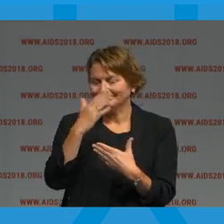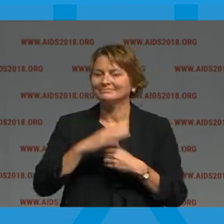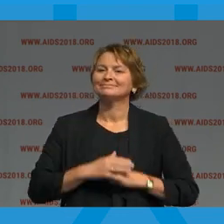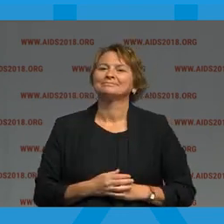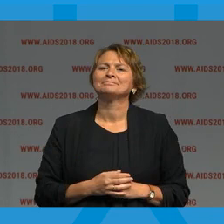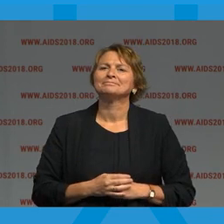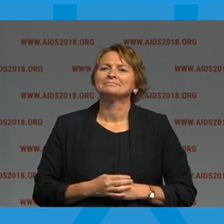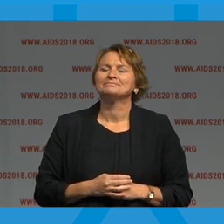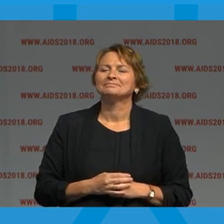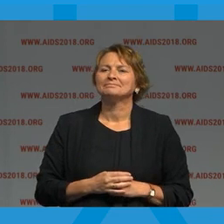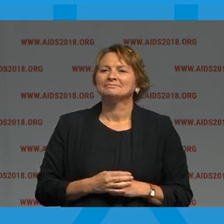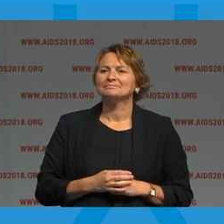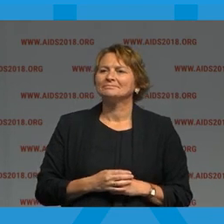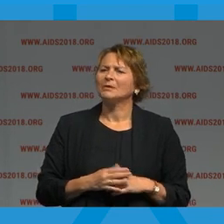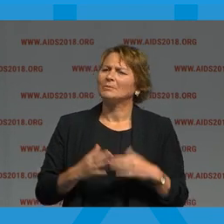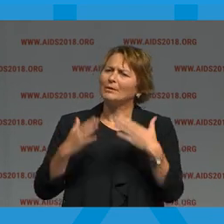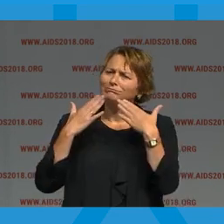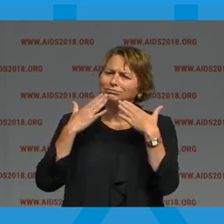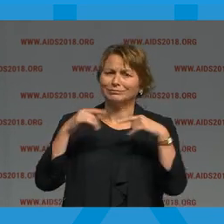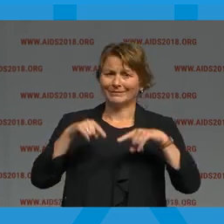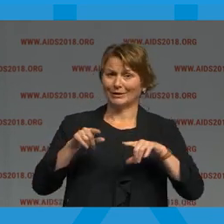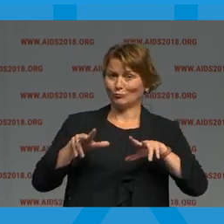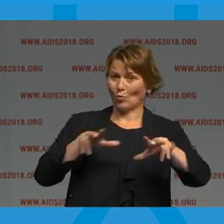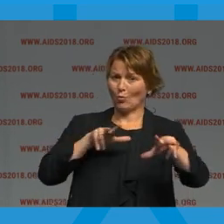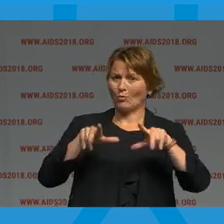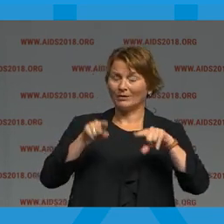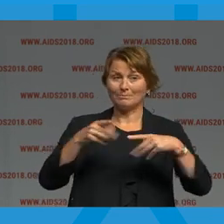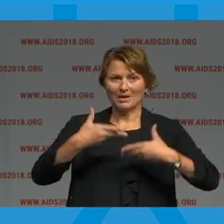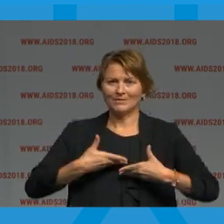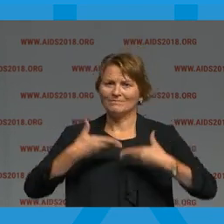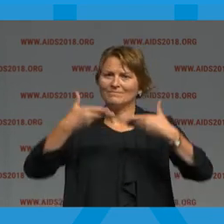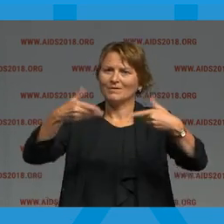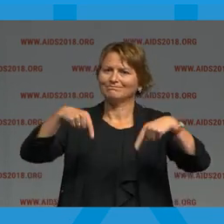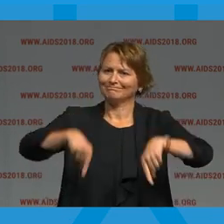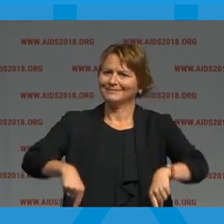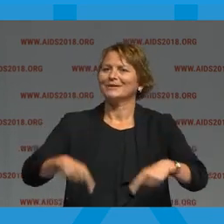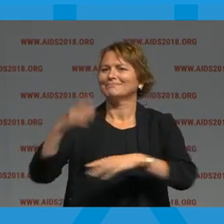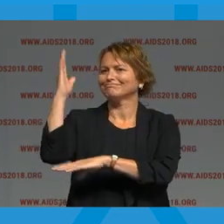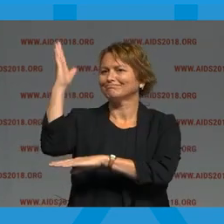very grateful to the organizers for inviting me to give this plenary session.